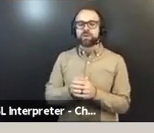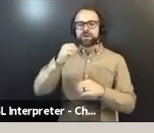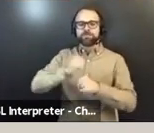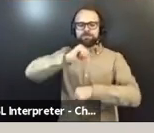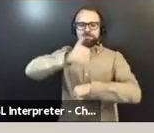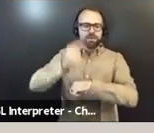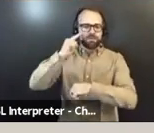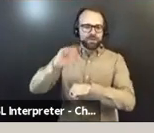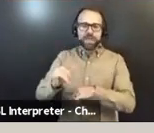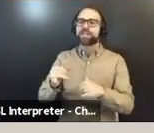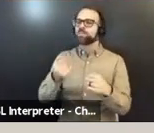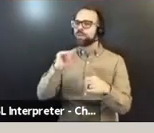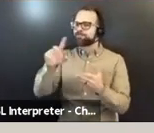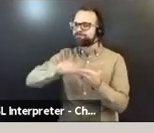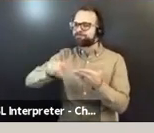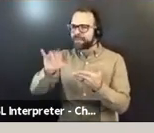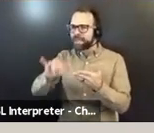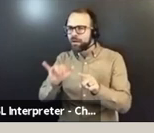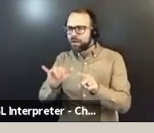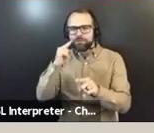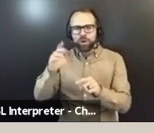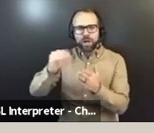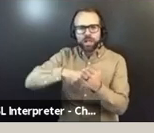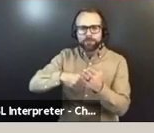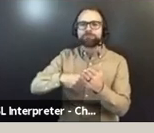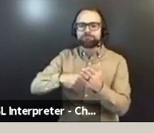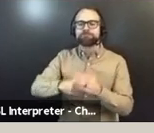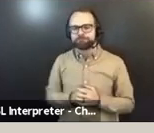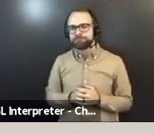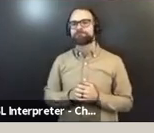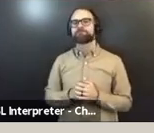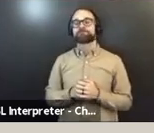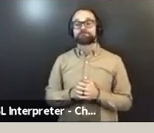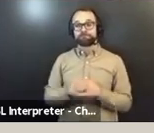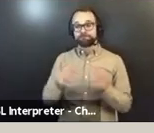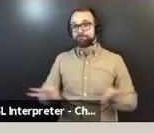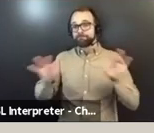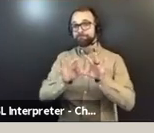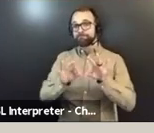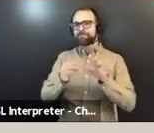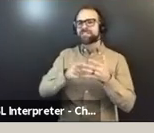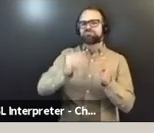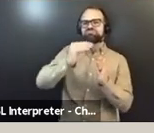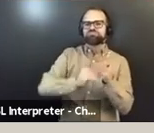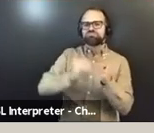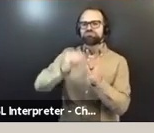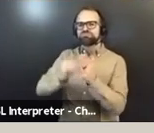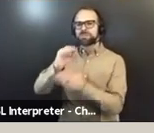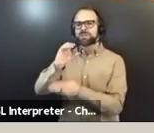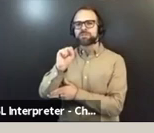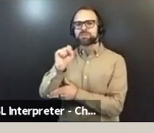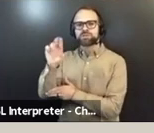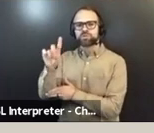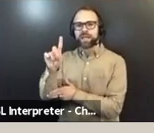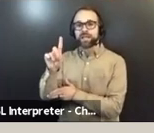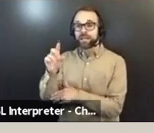this when you're making a claim. The most important thing is when you guys start doing shred claims, you're going through this, is documenting